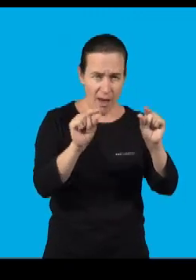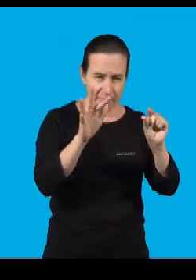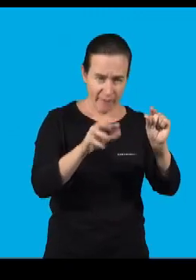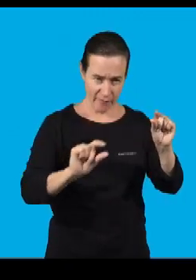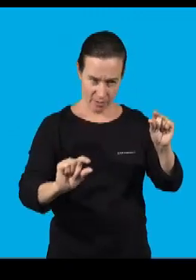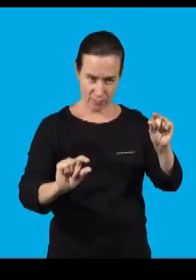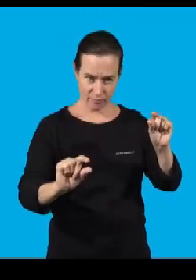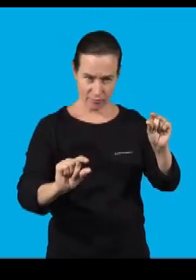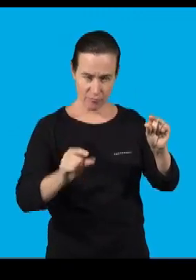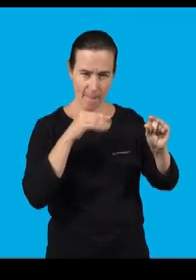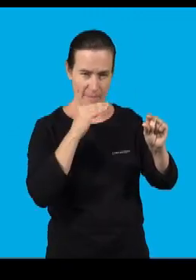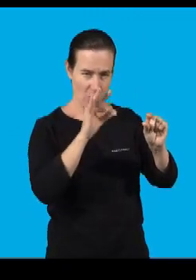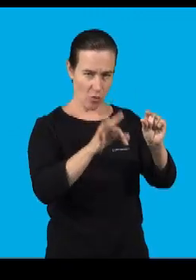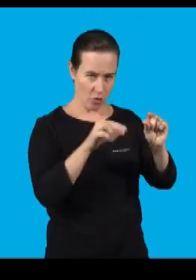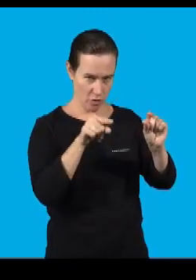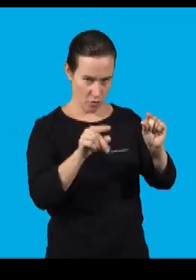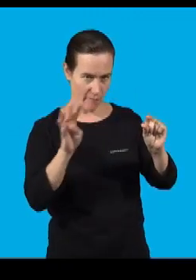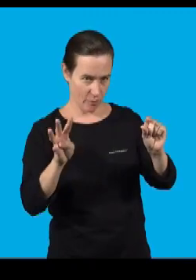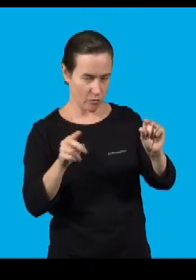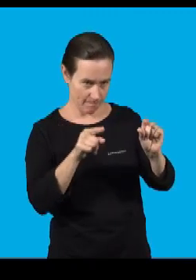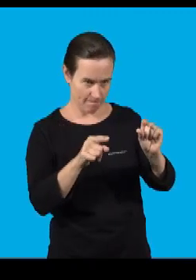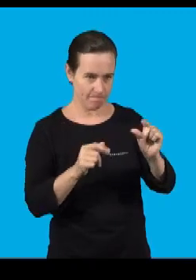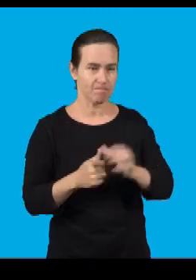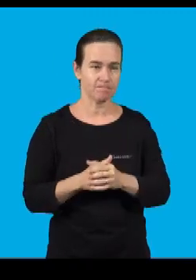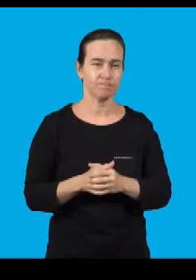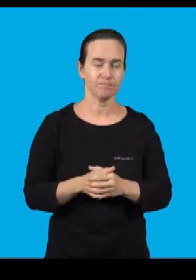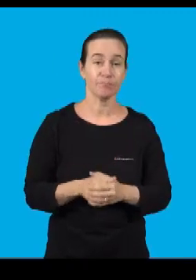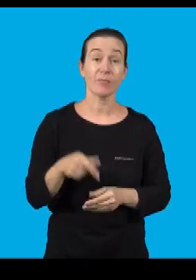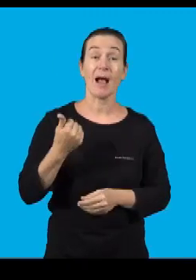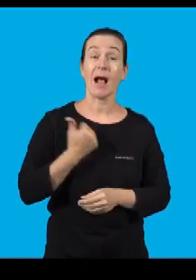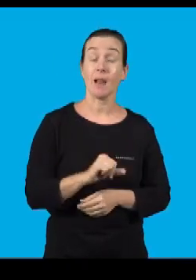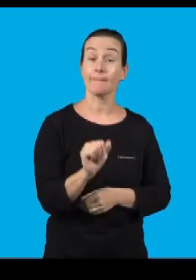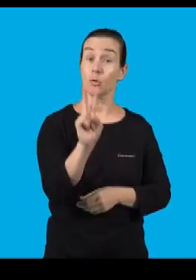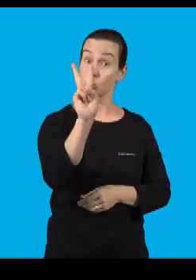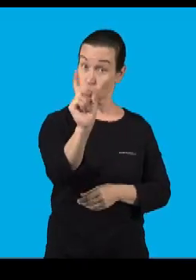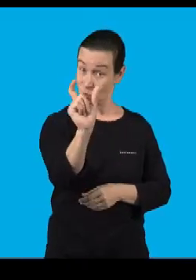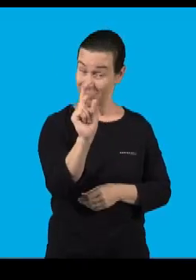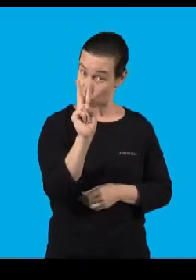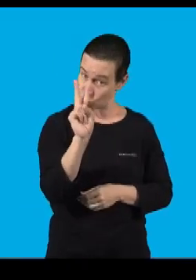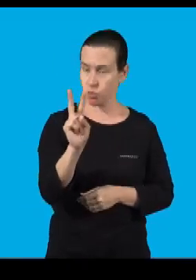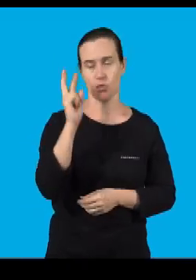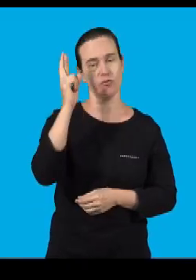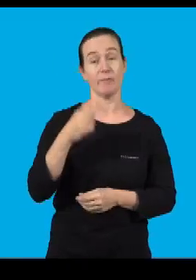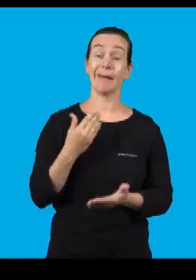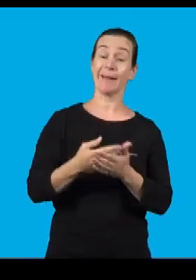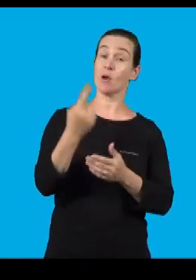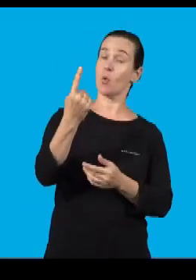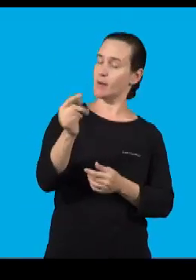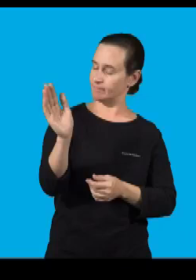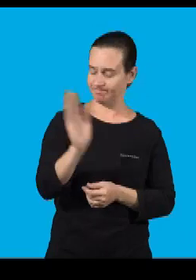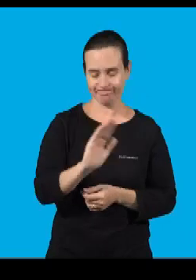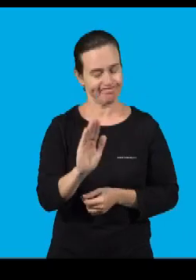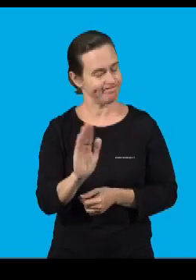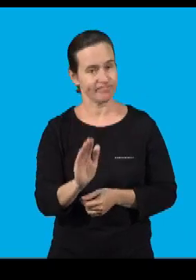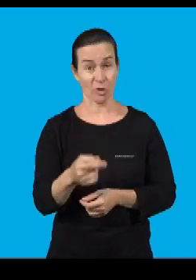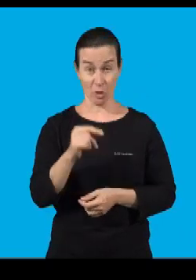that's where we're going to locate our answer in the text. And they want 2 reasons, which means you cannot only list one. One is not going